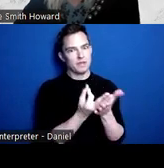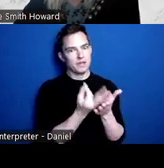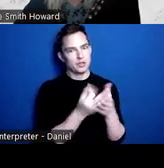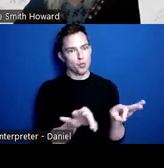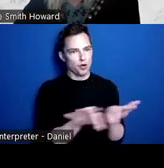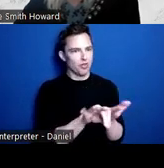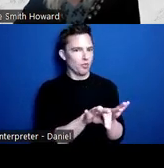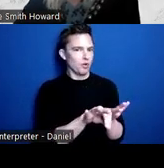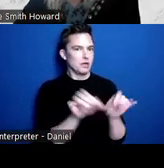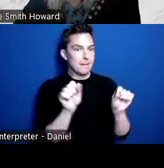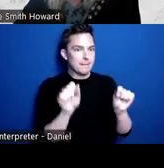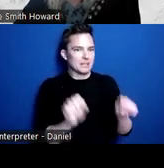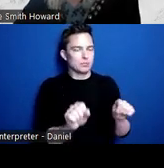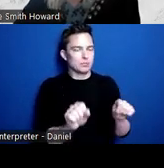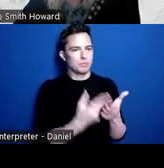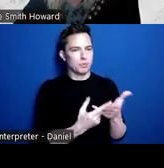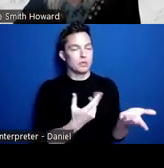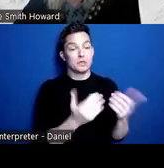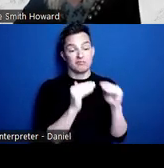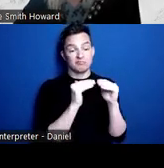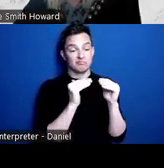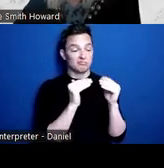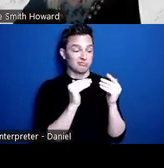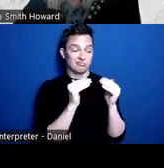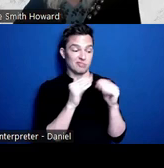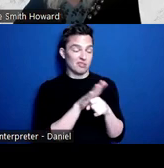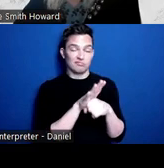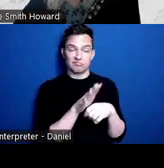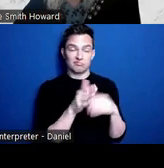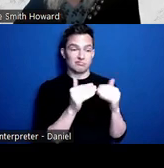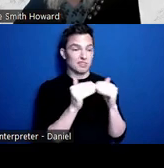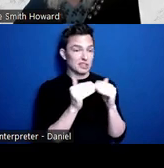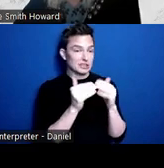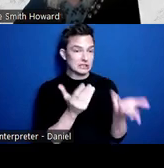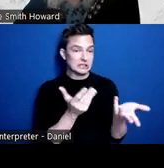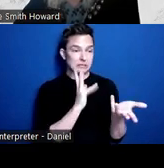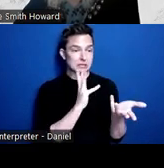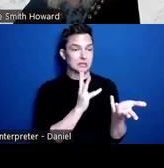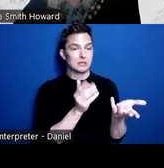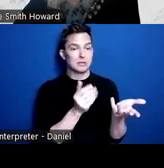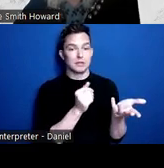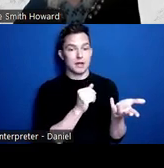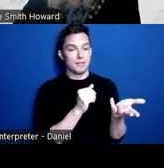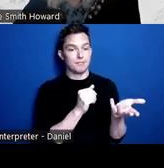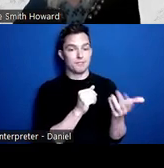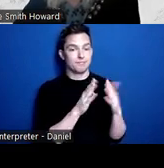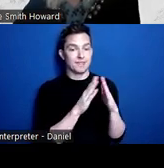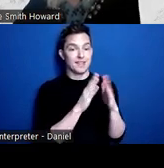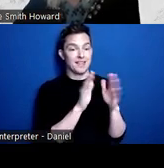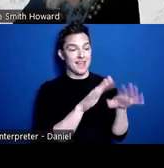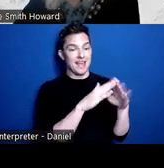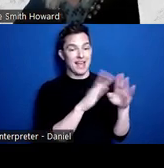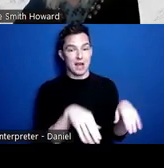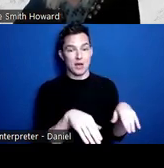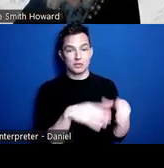and possible. I mean, to be fair, sometimes, you know, the house may, you know, things may